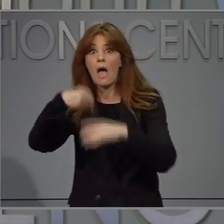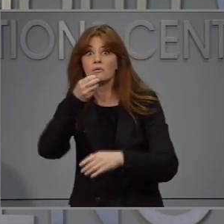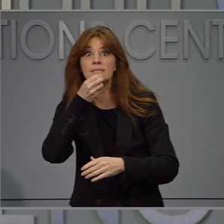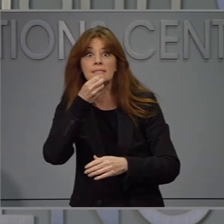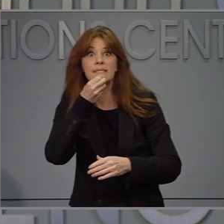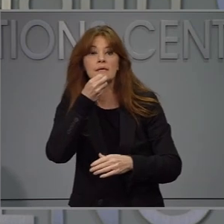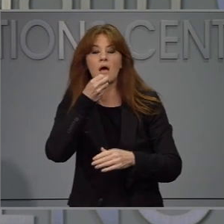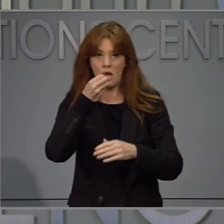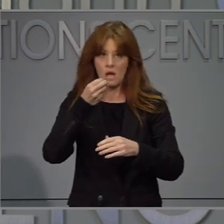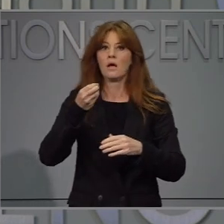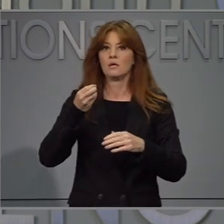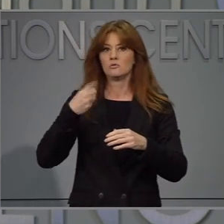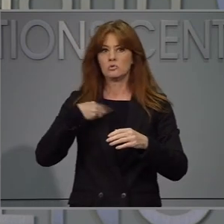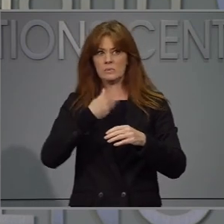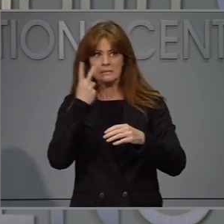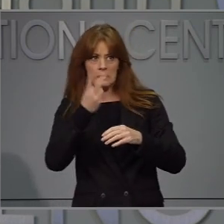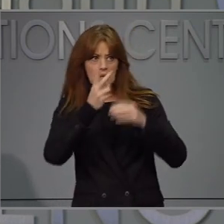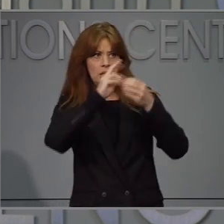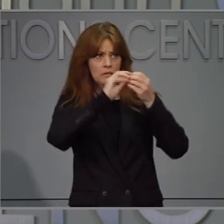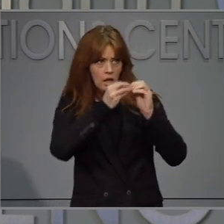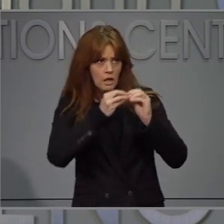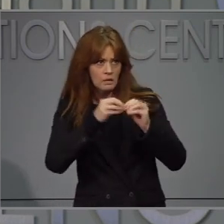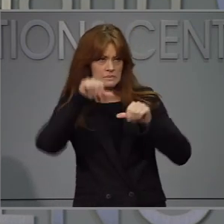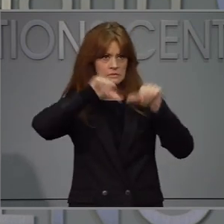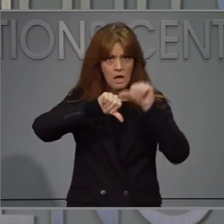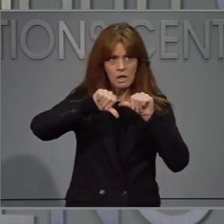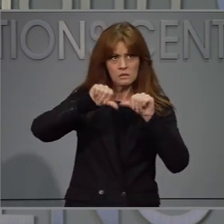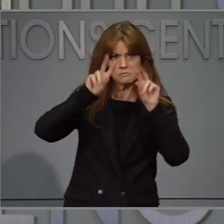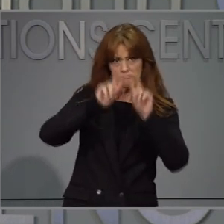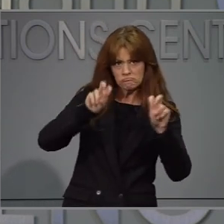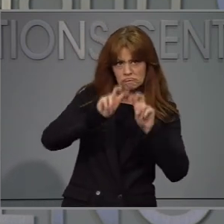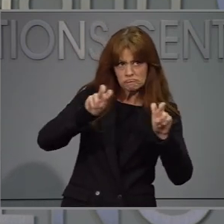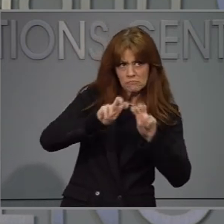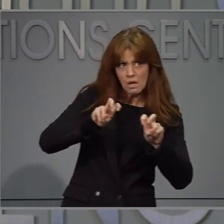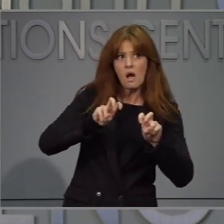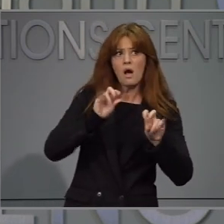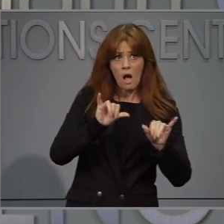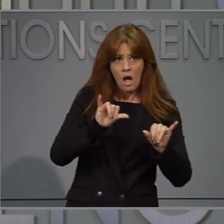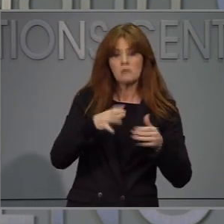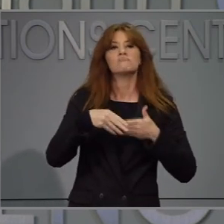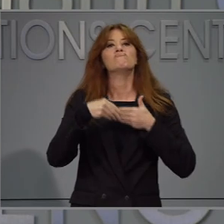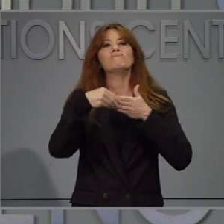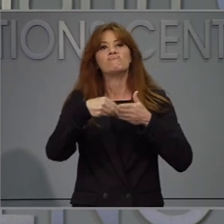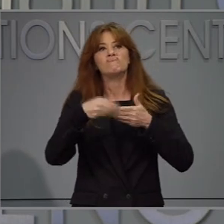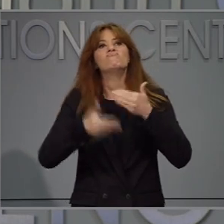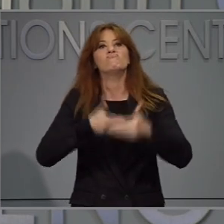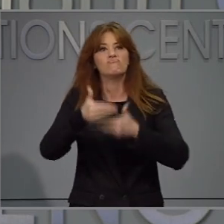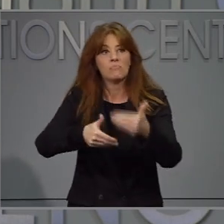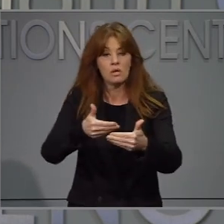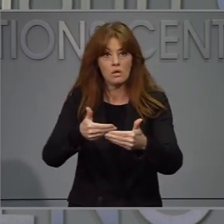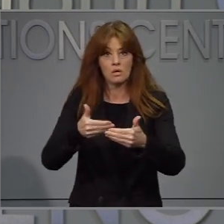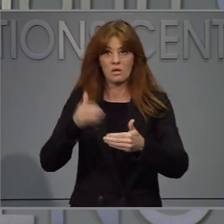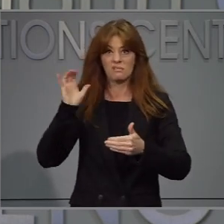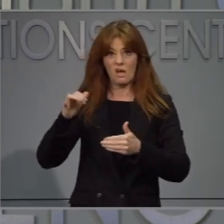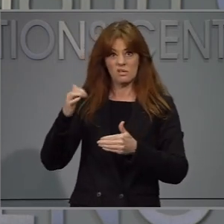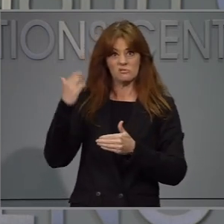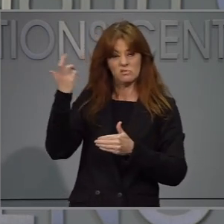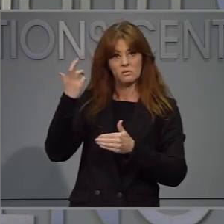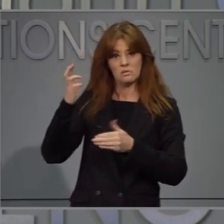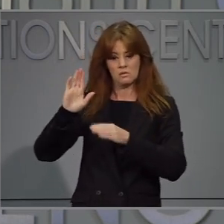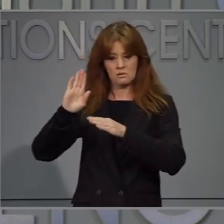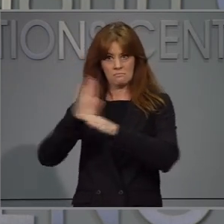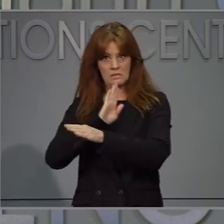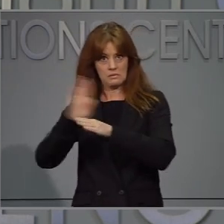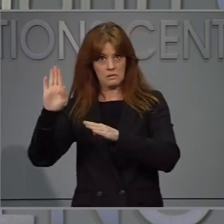we're looking at the facts and the science to guide the way. That's why we're asking businesses to take precautions for